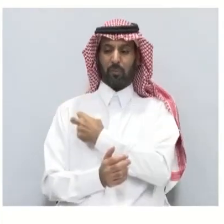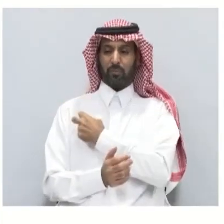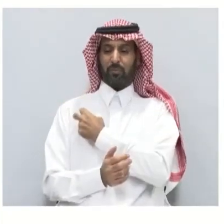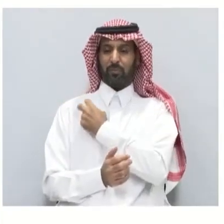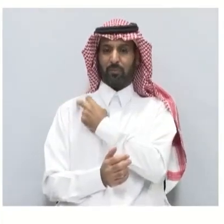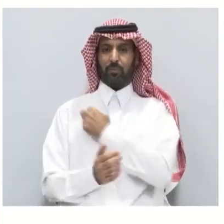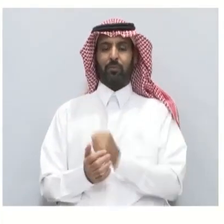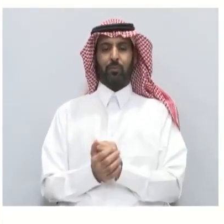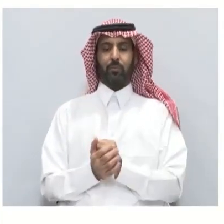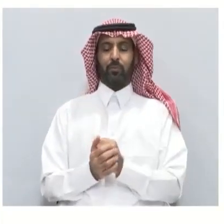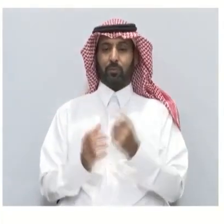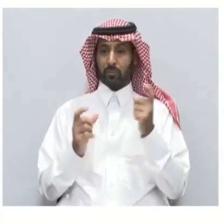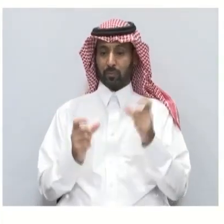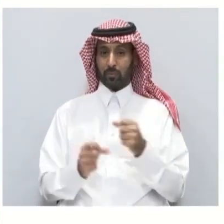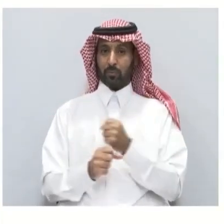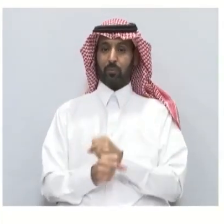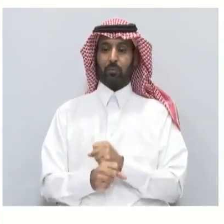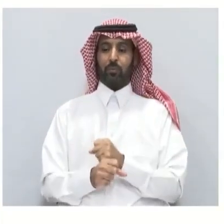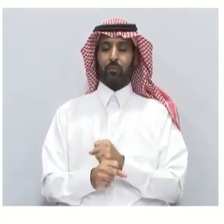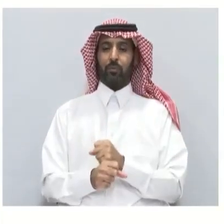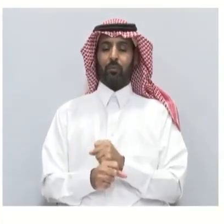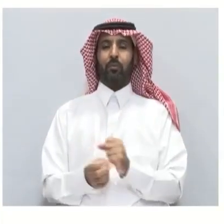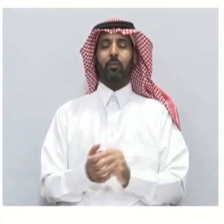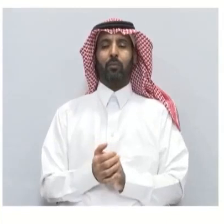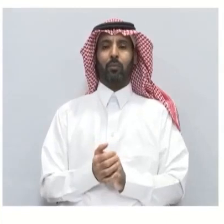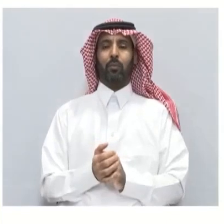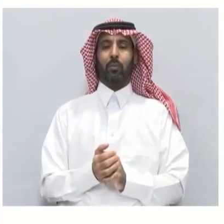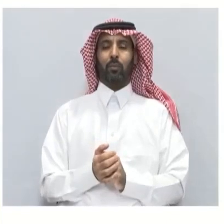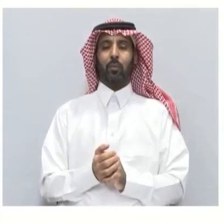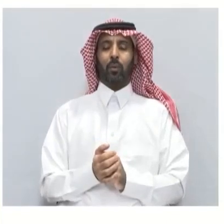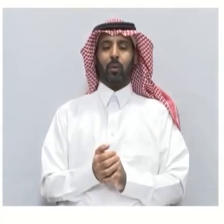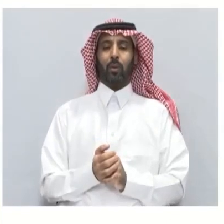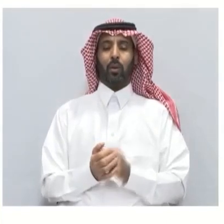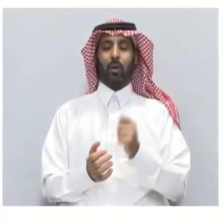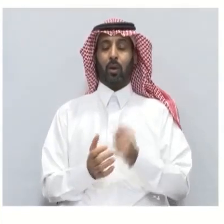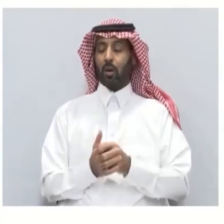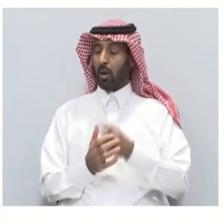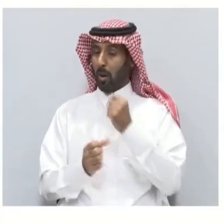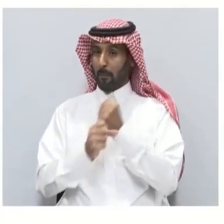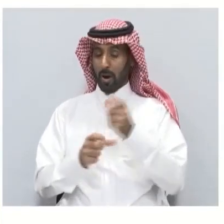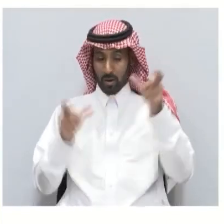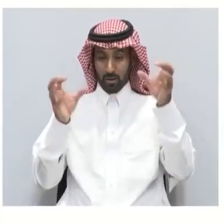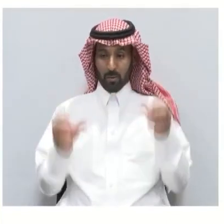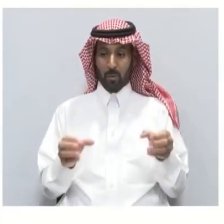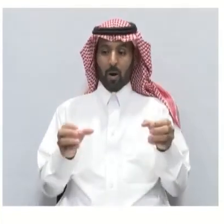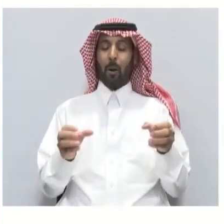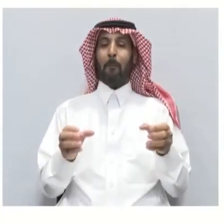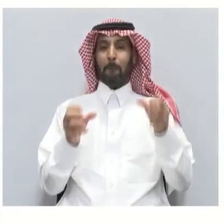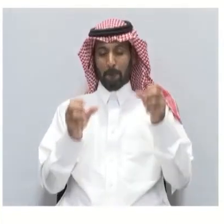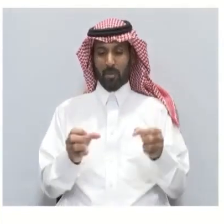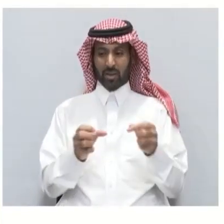are the representative of the law. Prison or